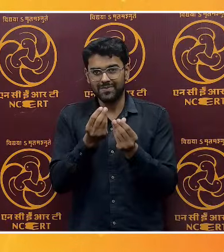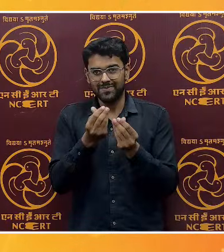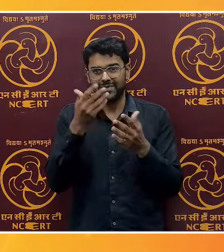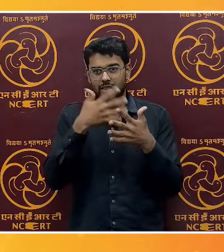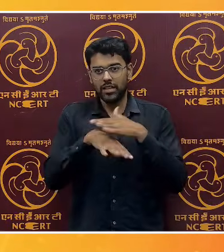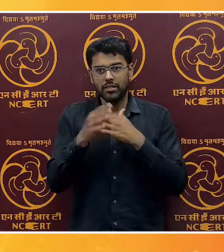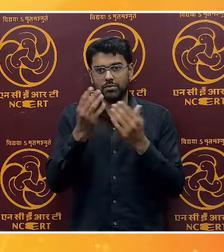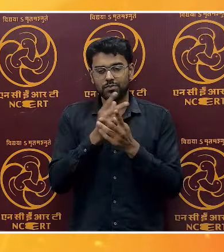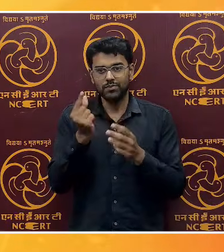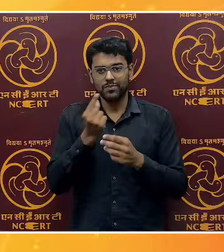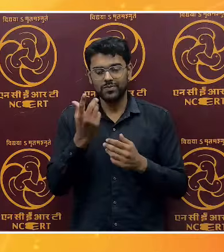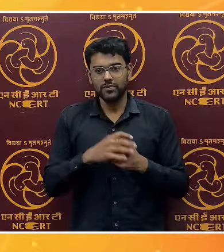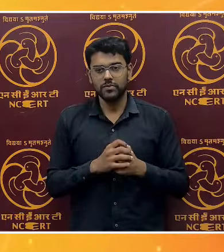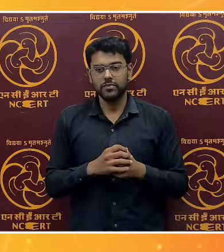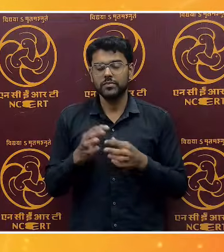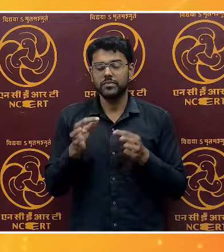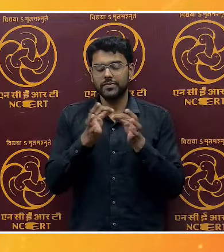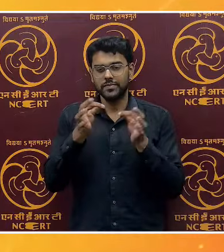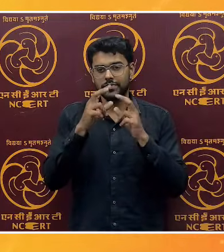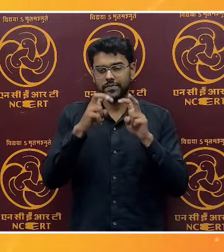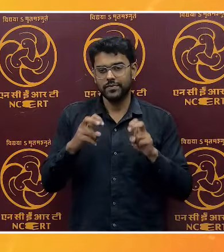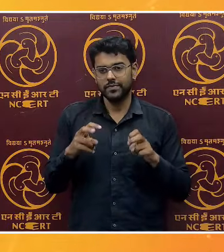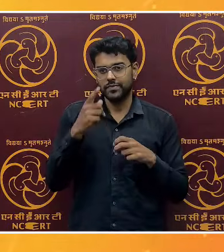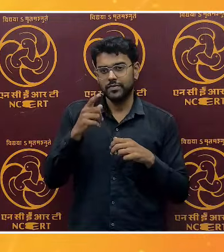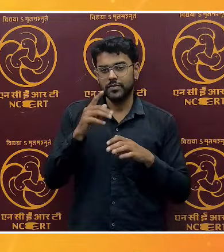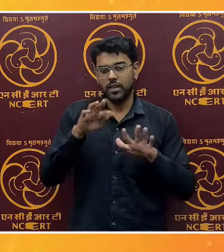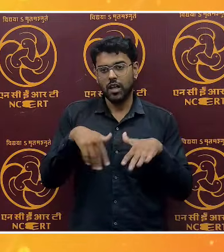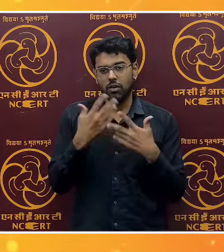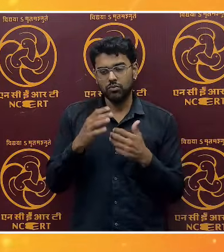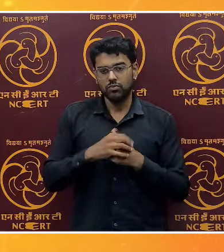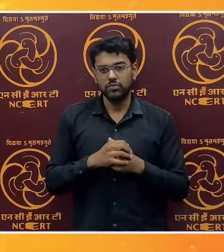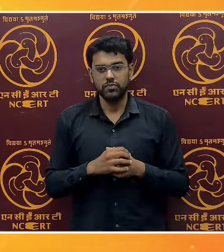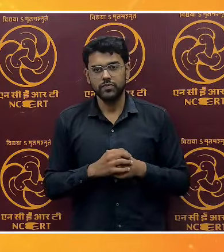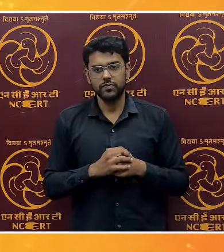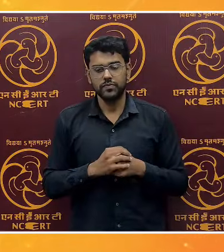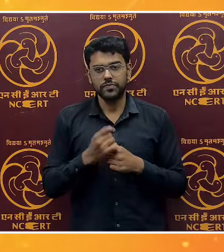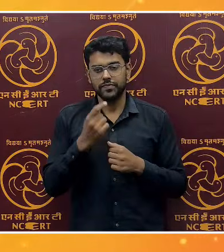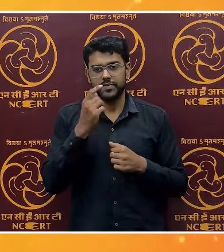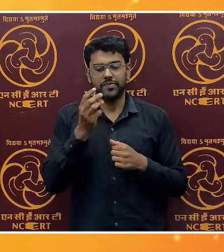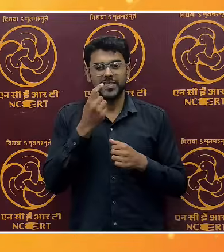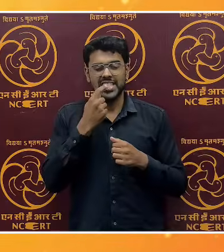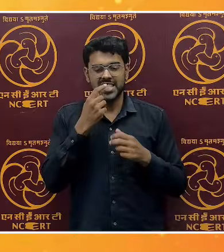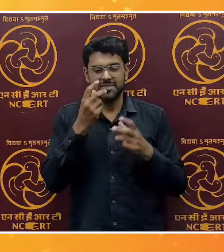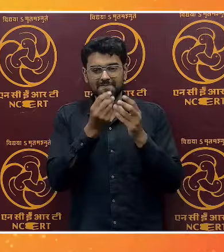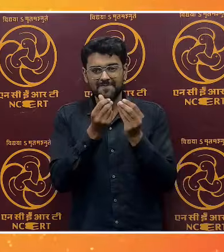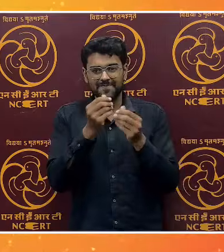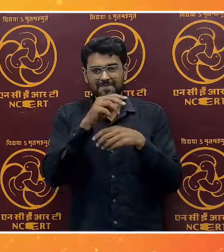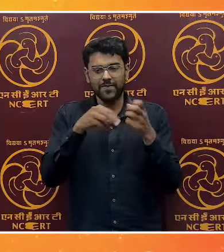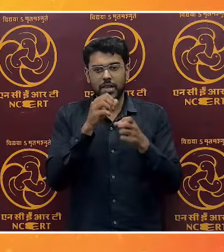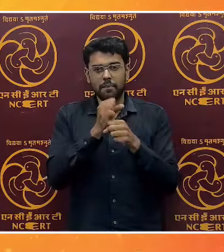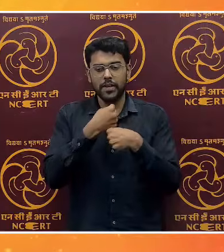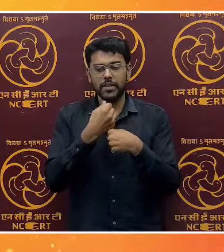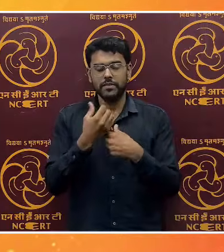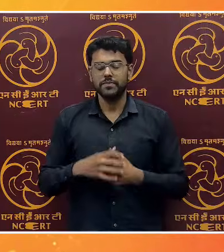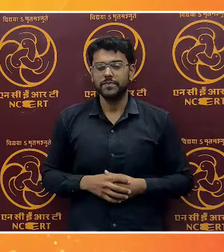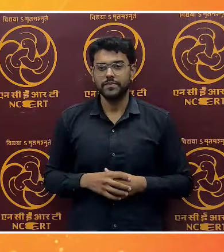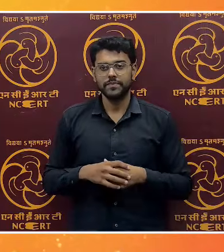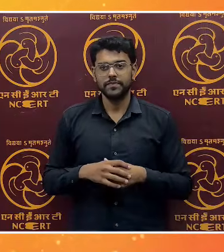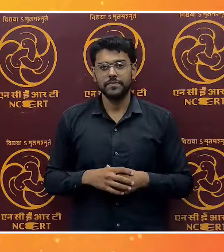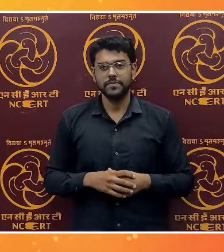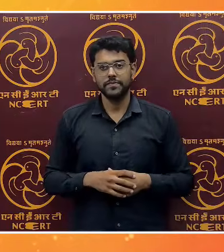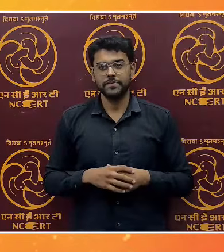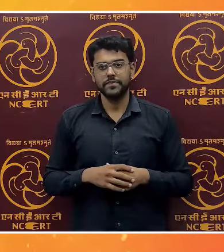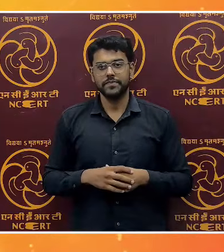whitewash? Let us explore how the material used for whitewash is formed. Yeah.